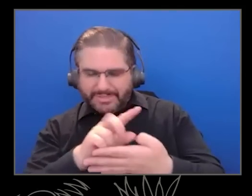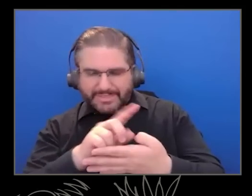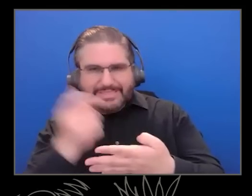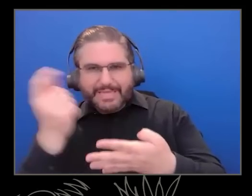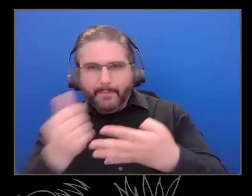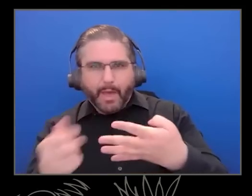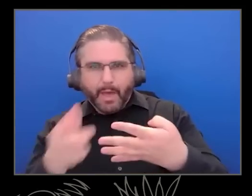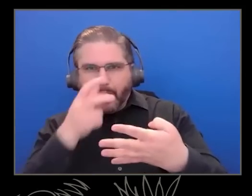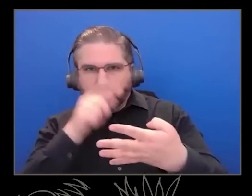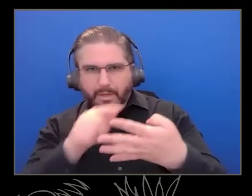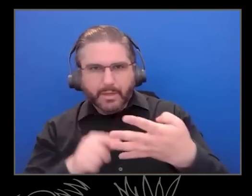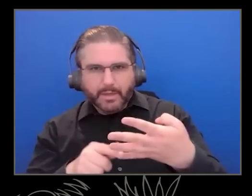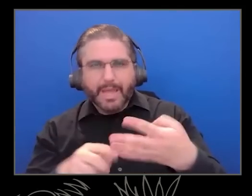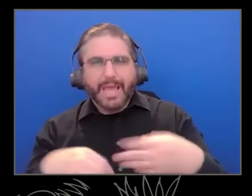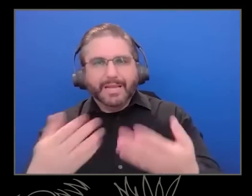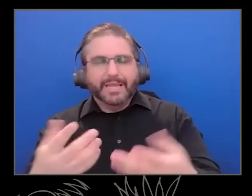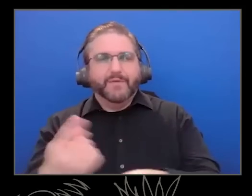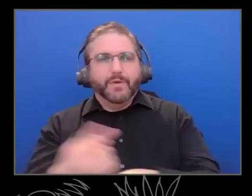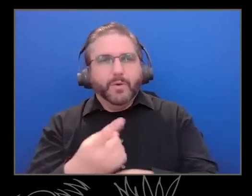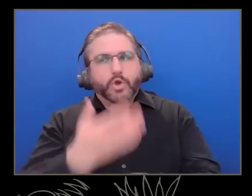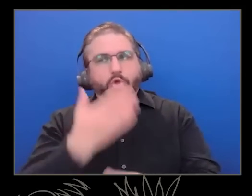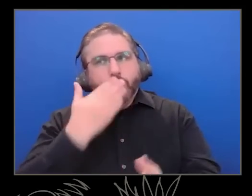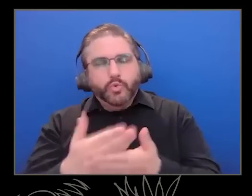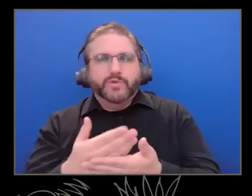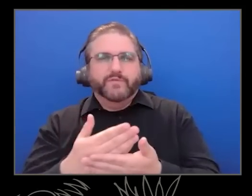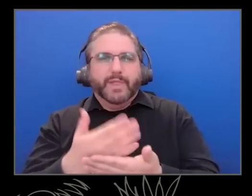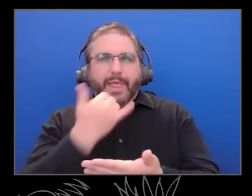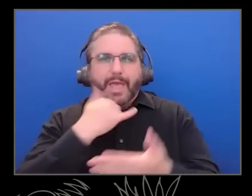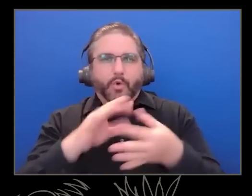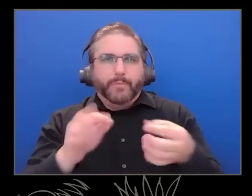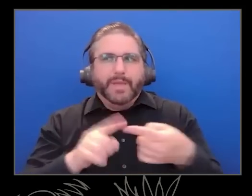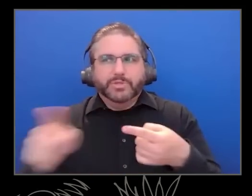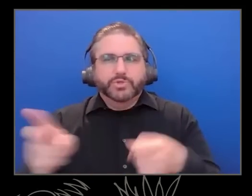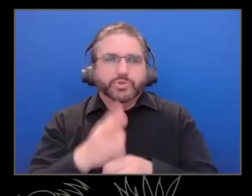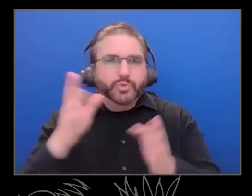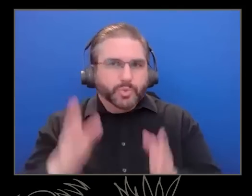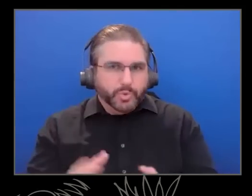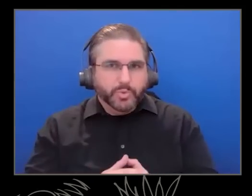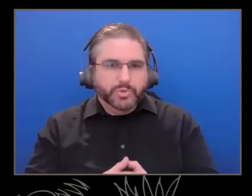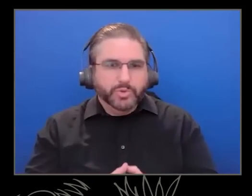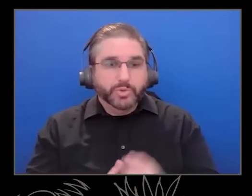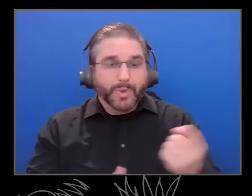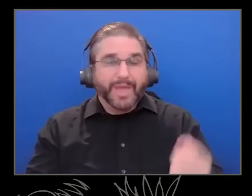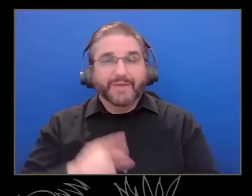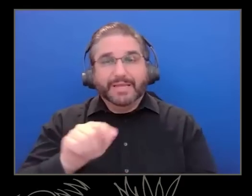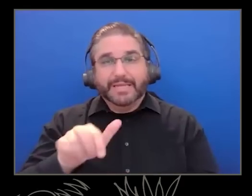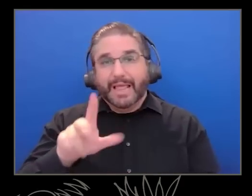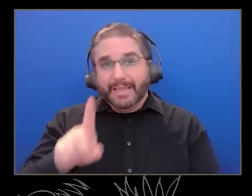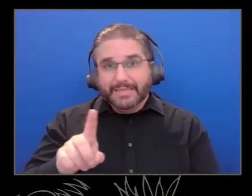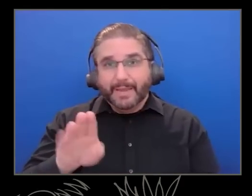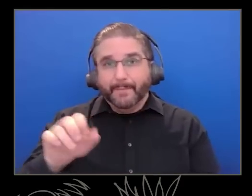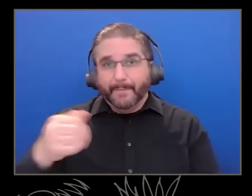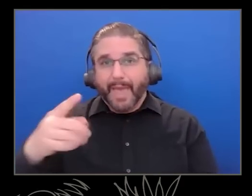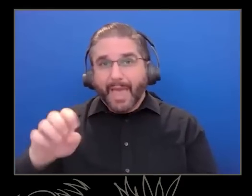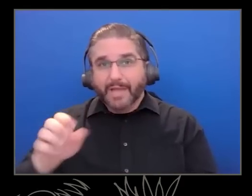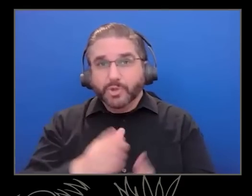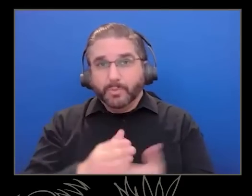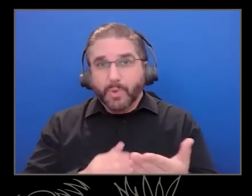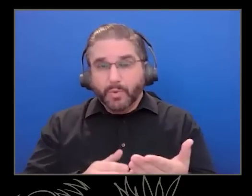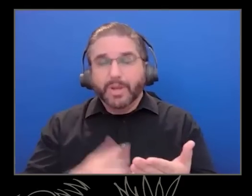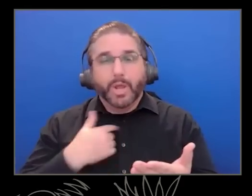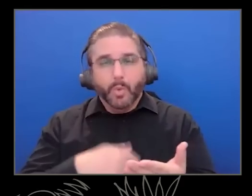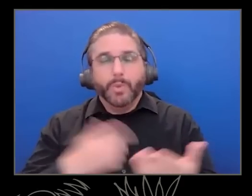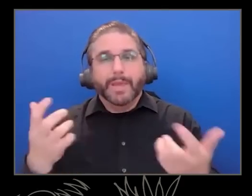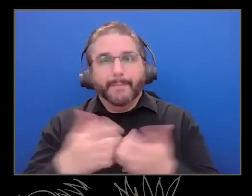error messages to your users. So in this example, right, like we have the TLD badge component, right? We can match